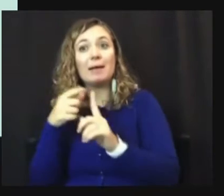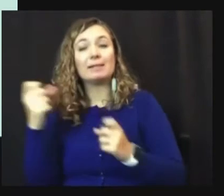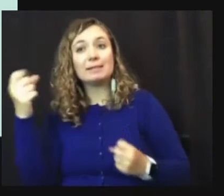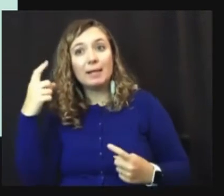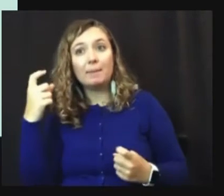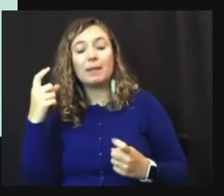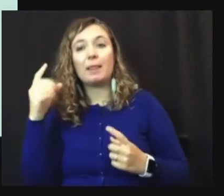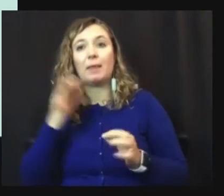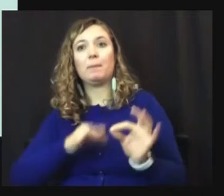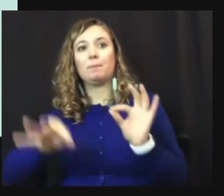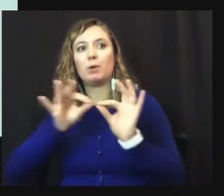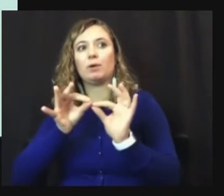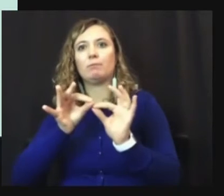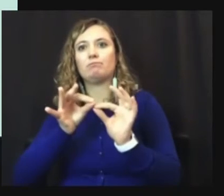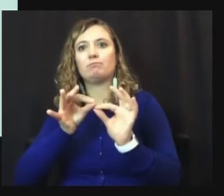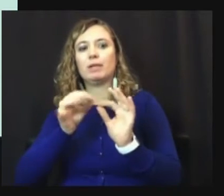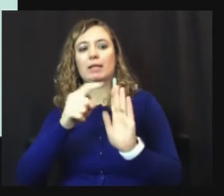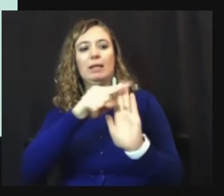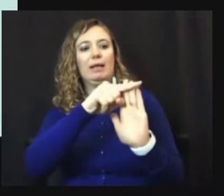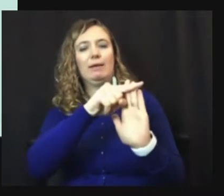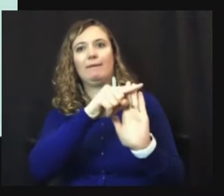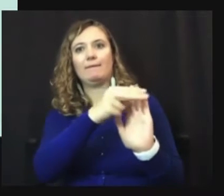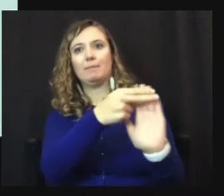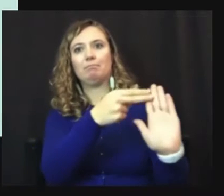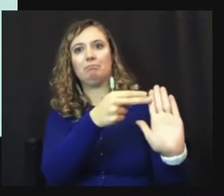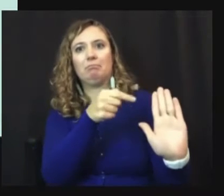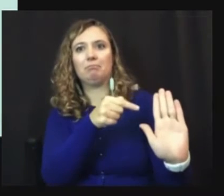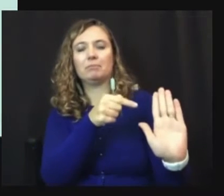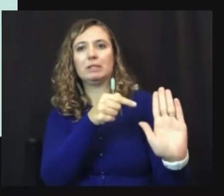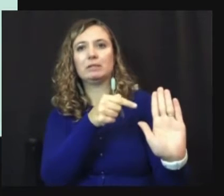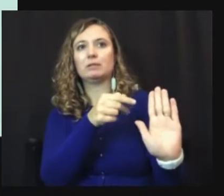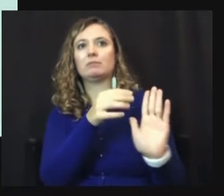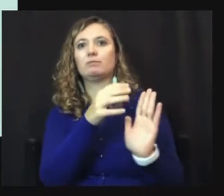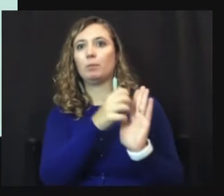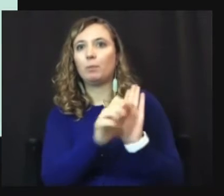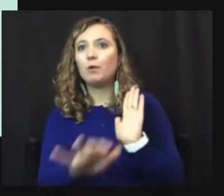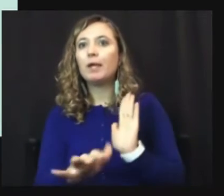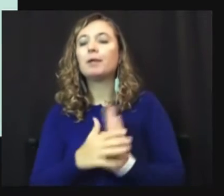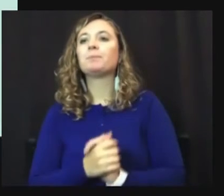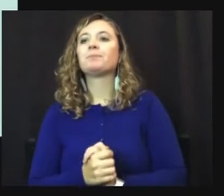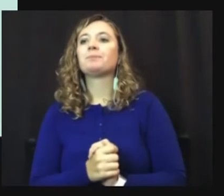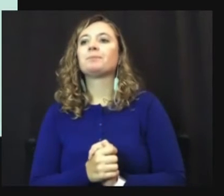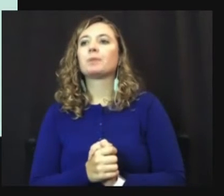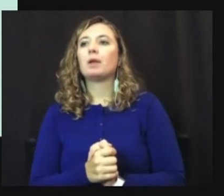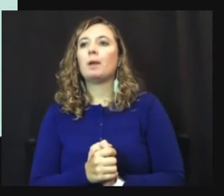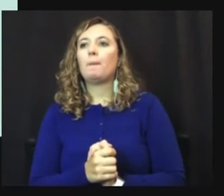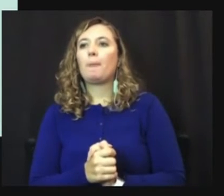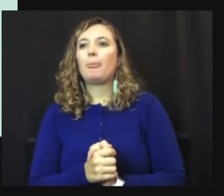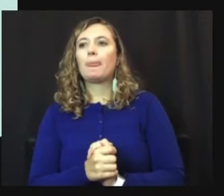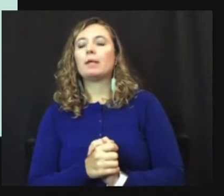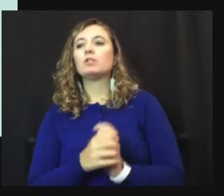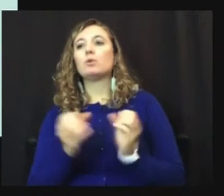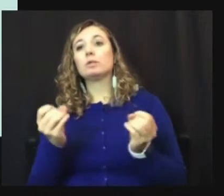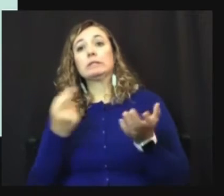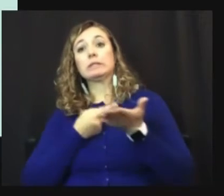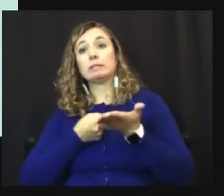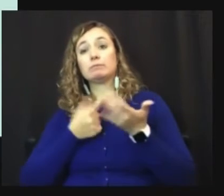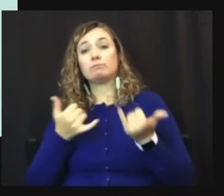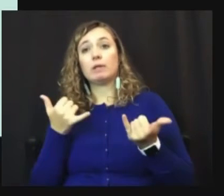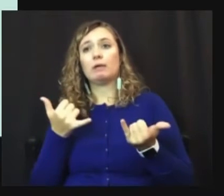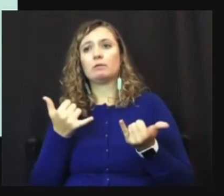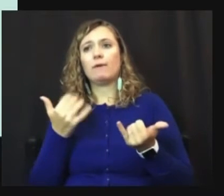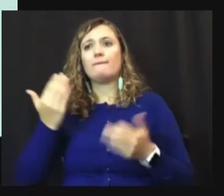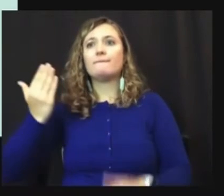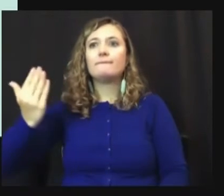of destigmatizing STEM, let's take a second here to talk about how we can invite stems into our